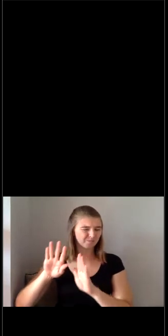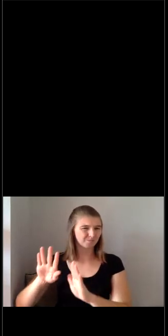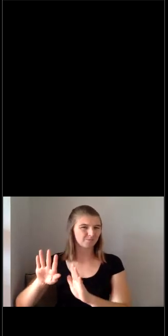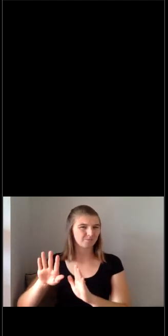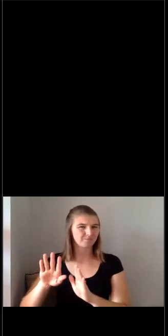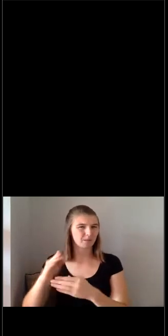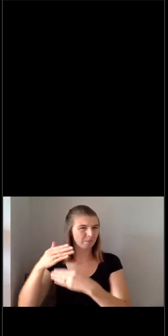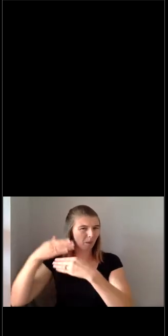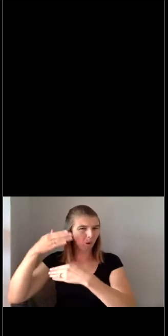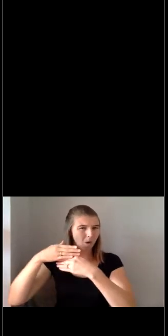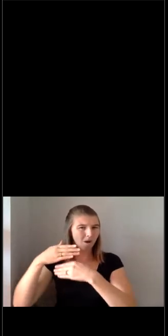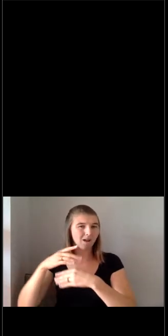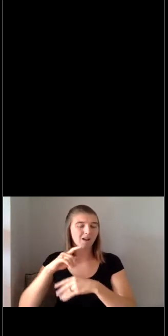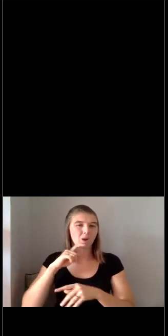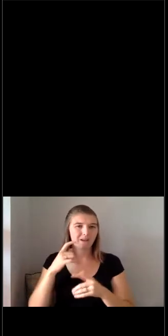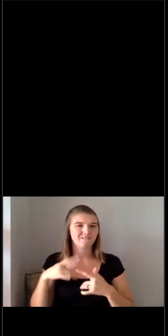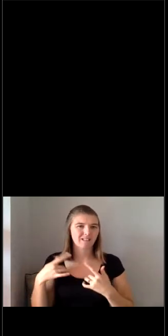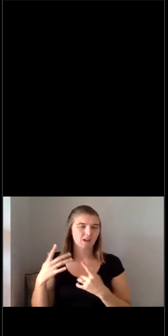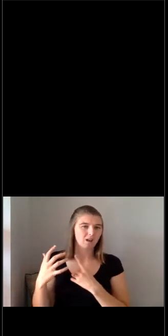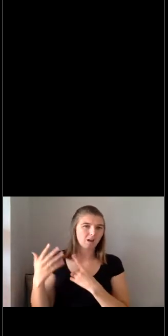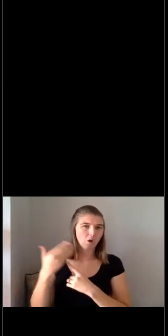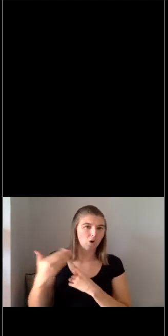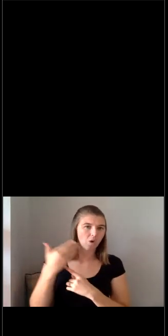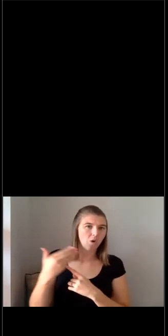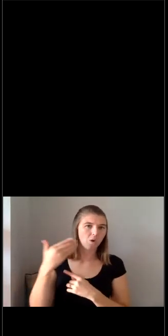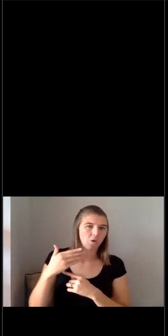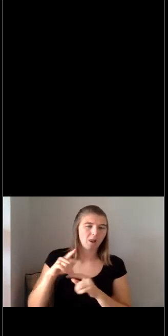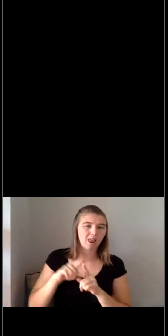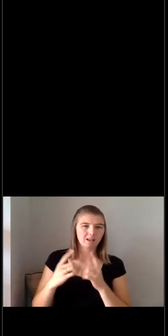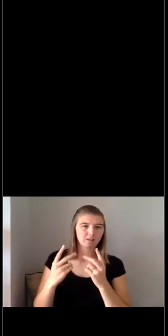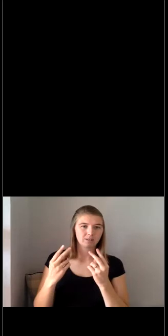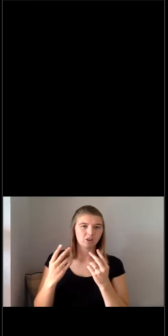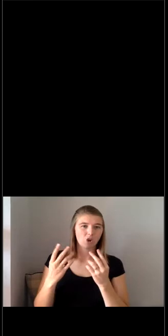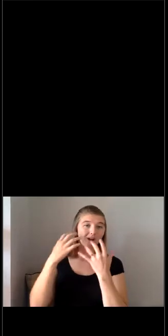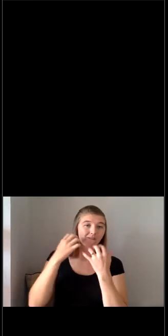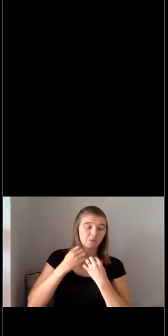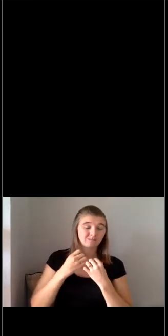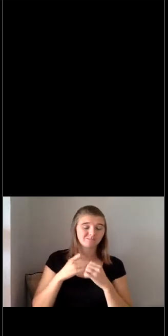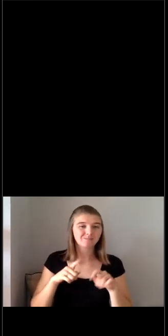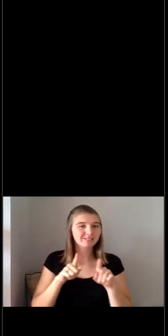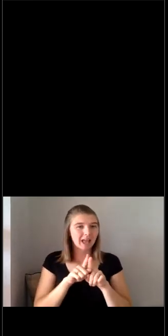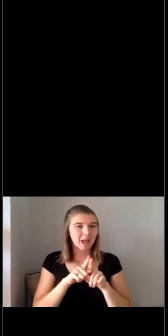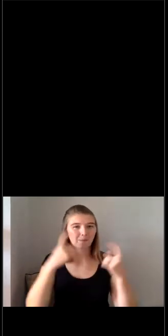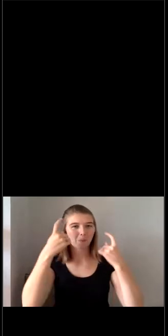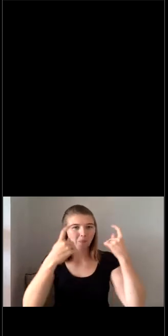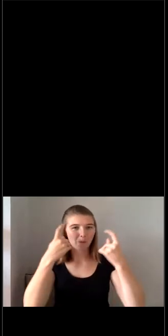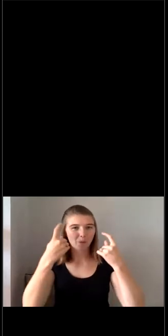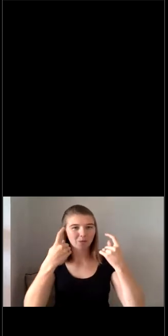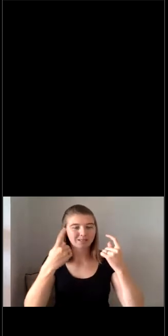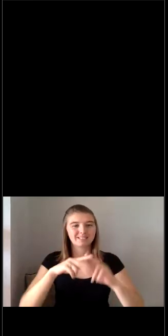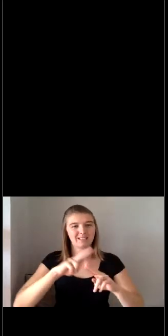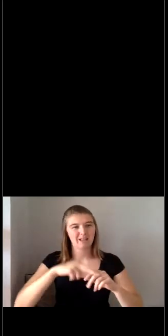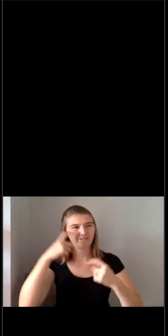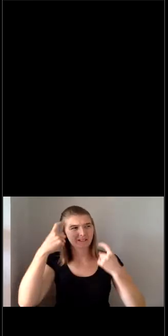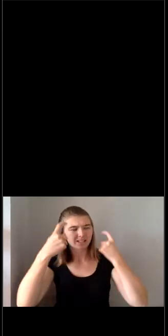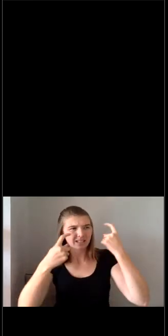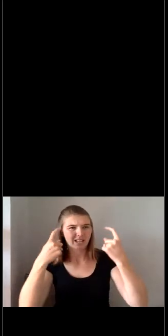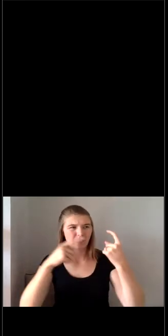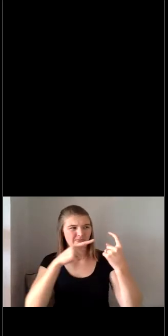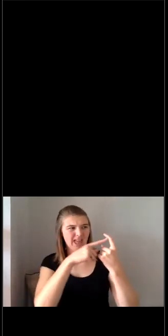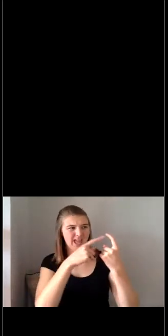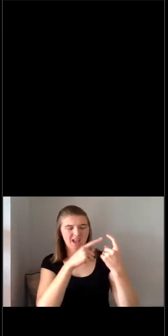it gets louder, feels more oppressive. It's exactly what happens with thoughts. Trying not to think of something is probably one of the most